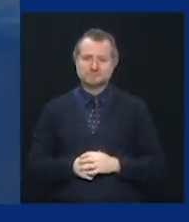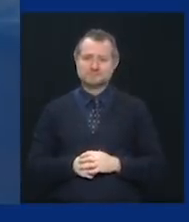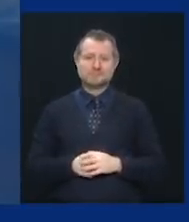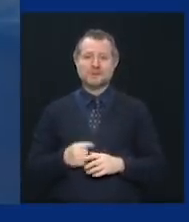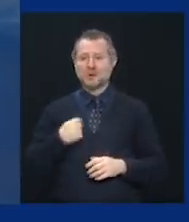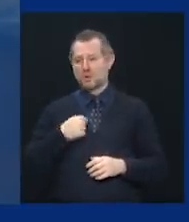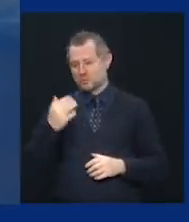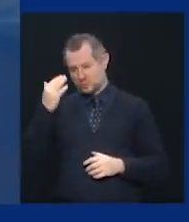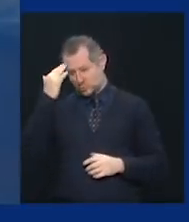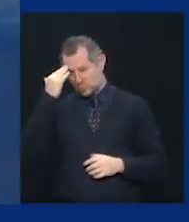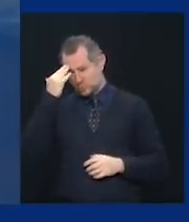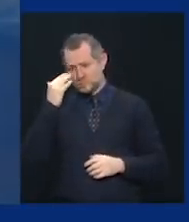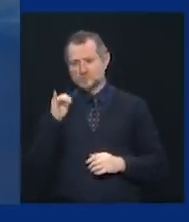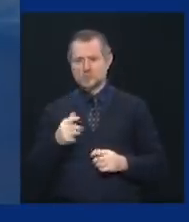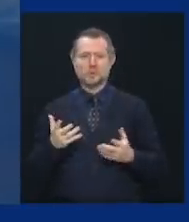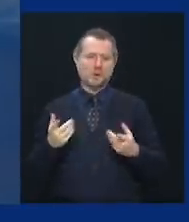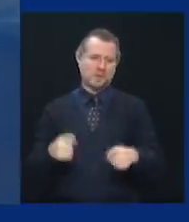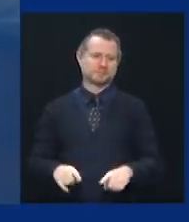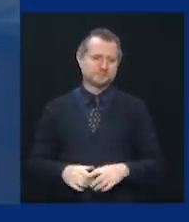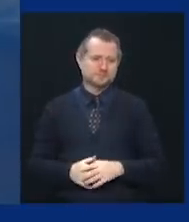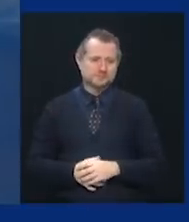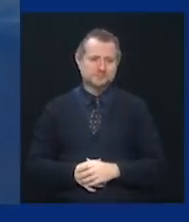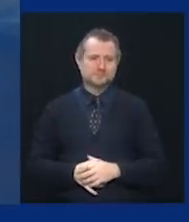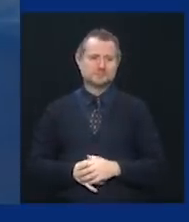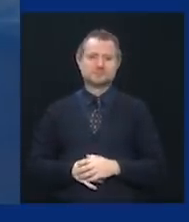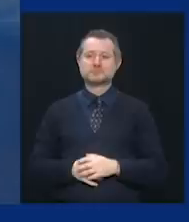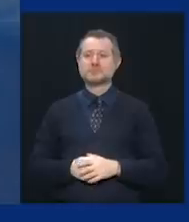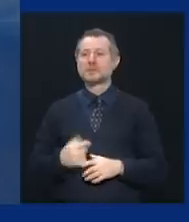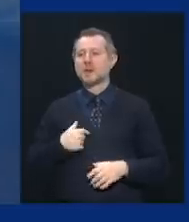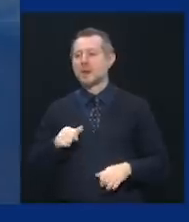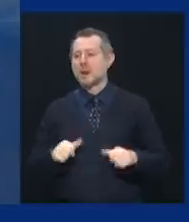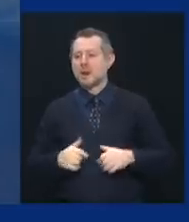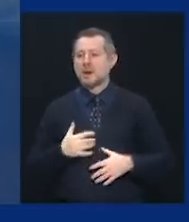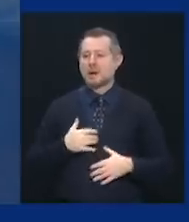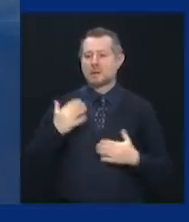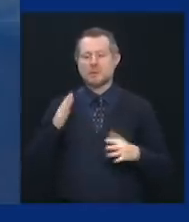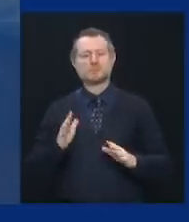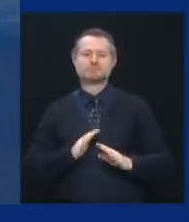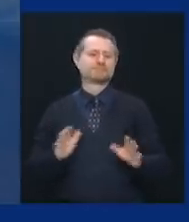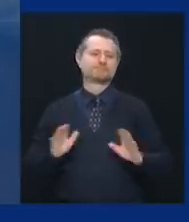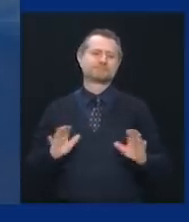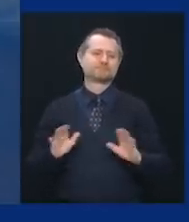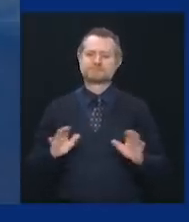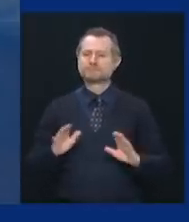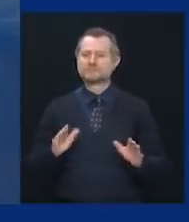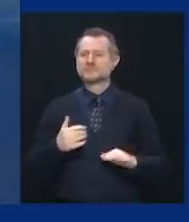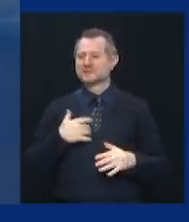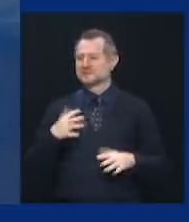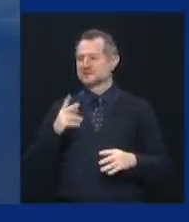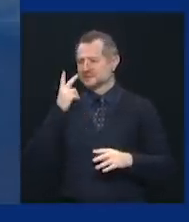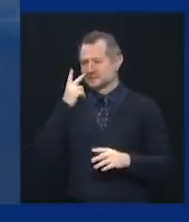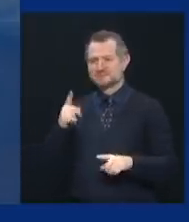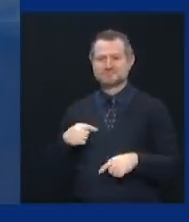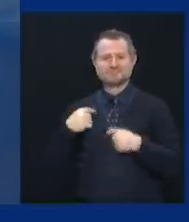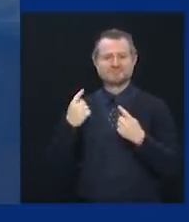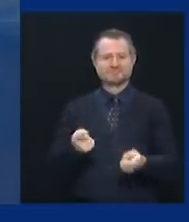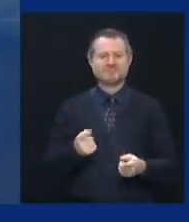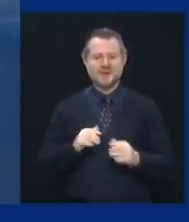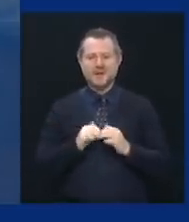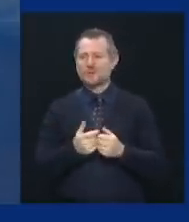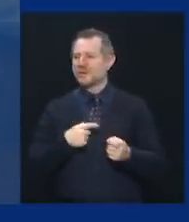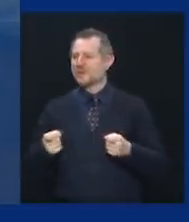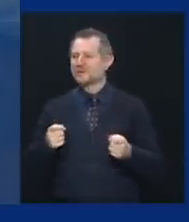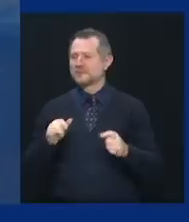happen. There's no unknown here. There's no arbitrary decisions being made.